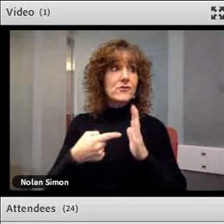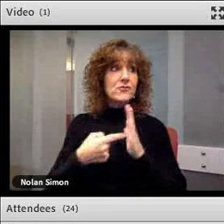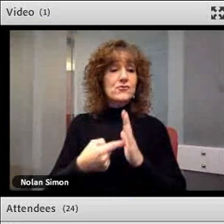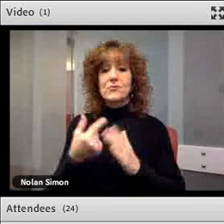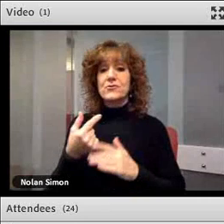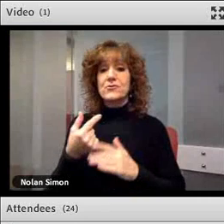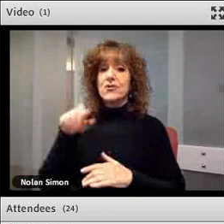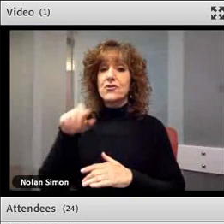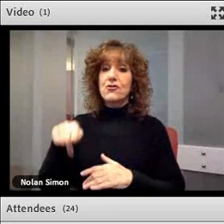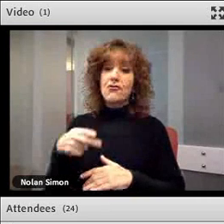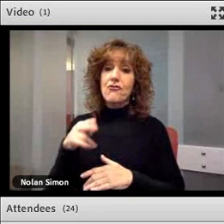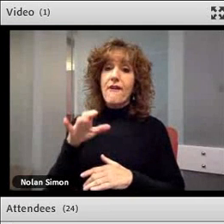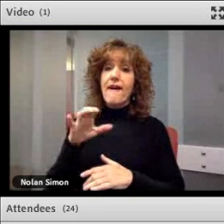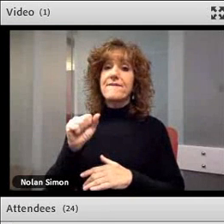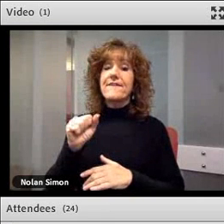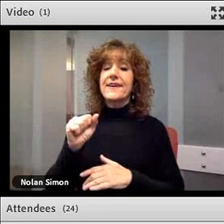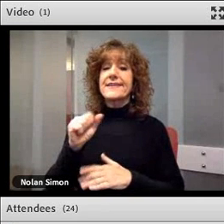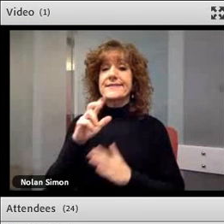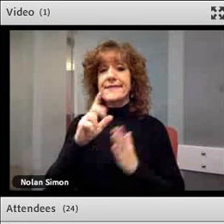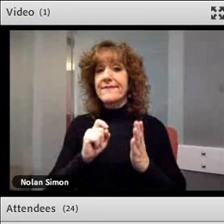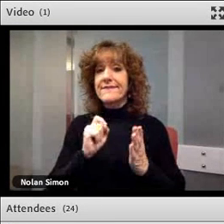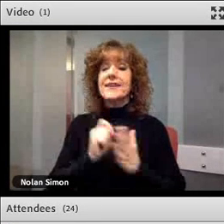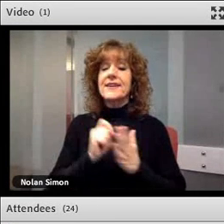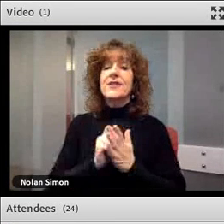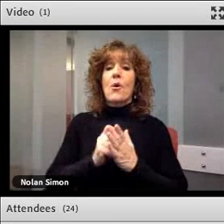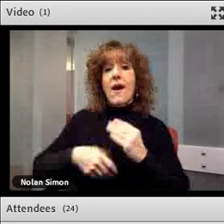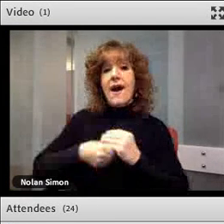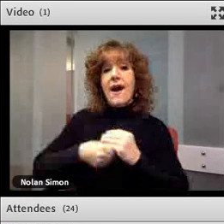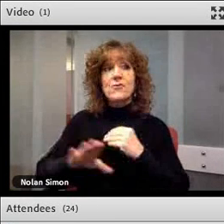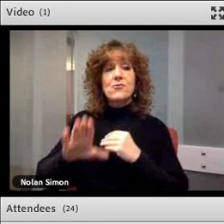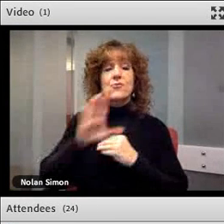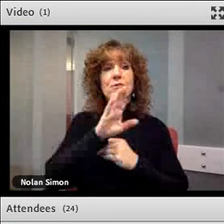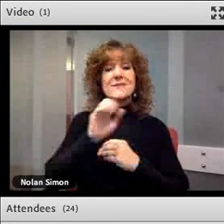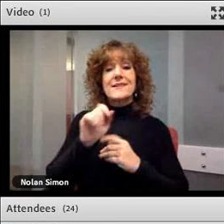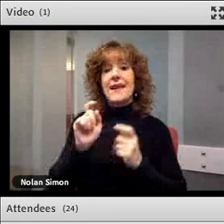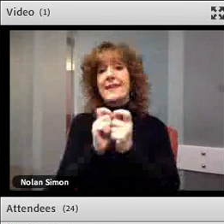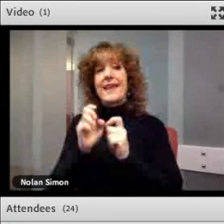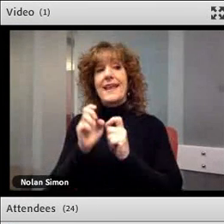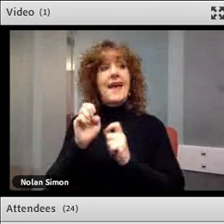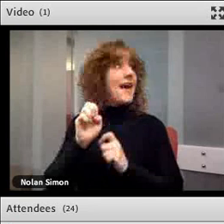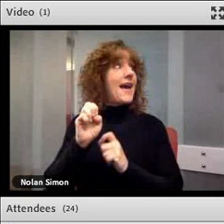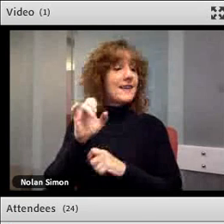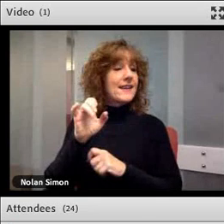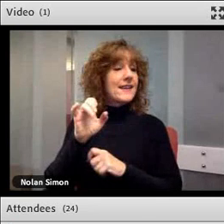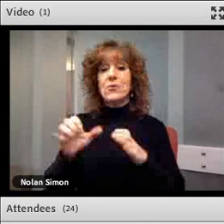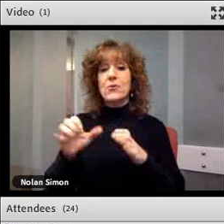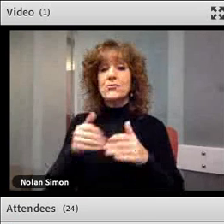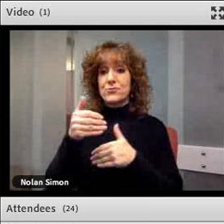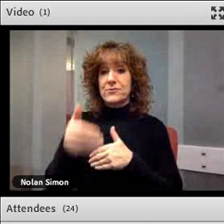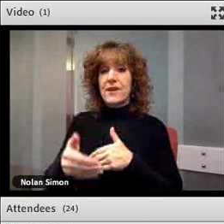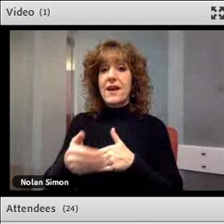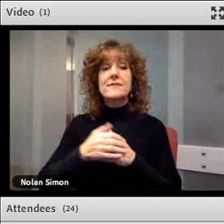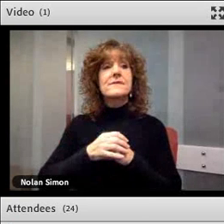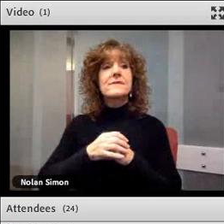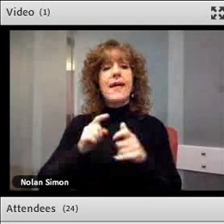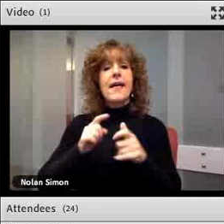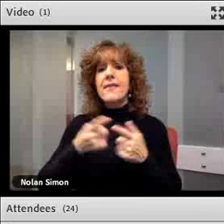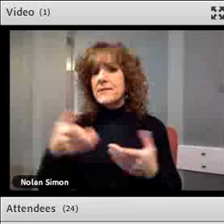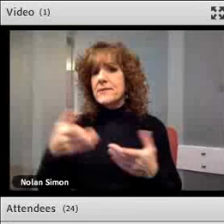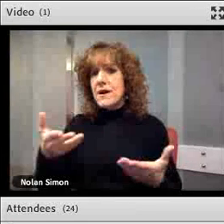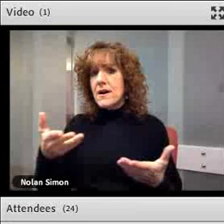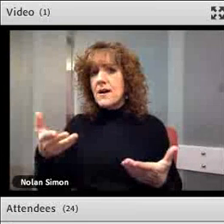video, if you put in your own graphics, your own video, and then you can either edit that or do next. Then what